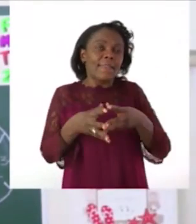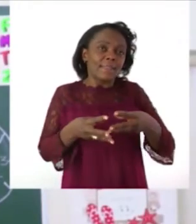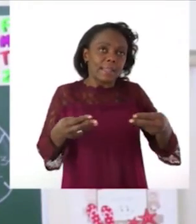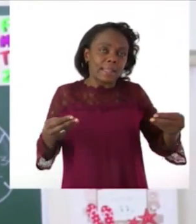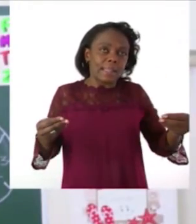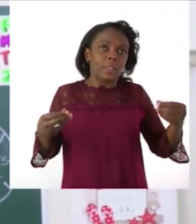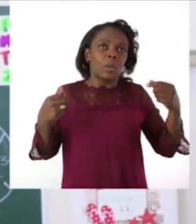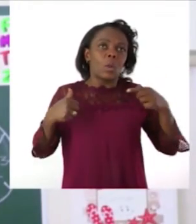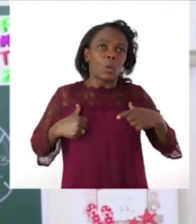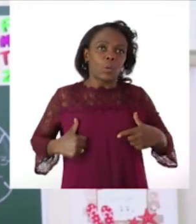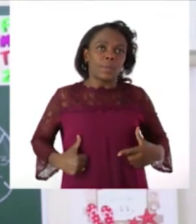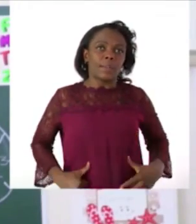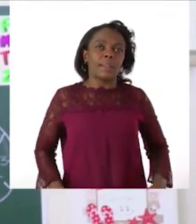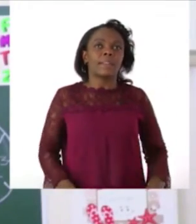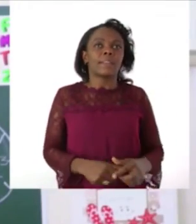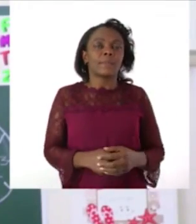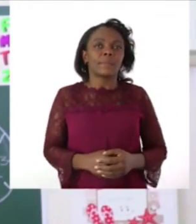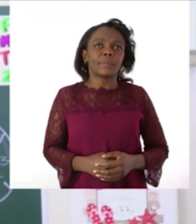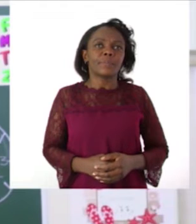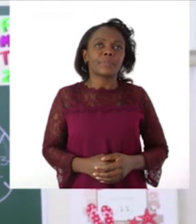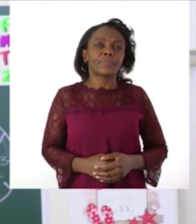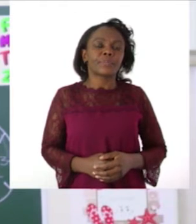about Mary and Lucy when they